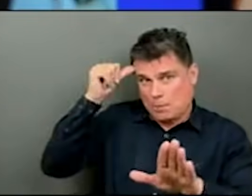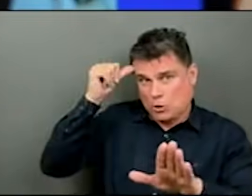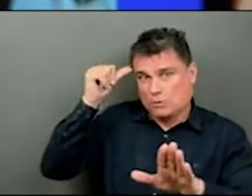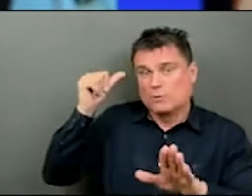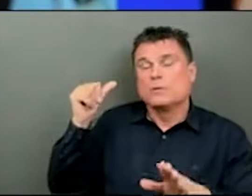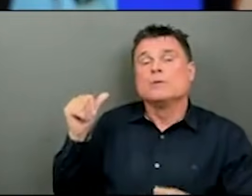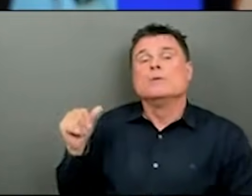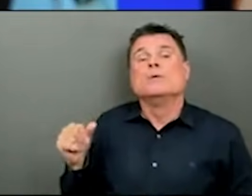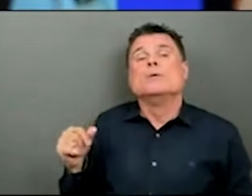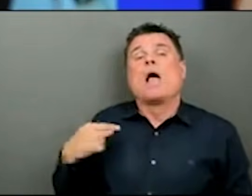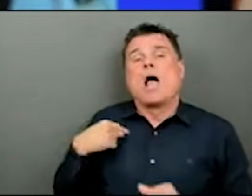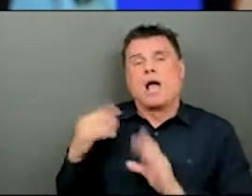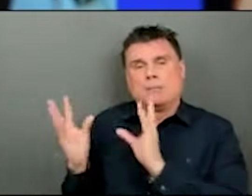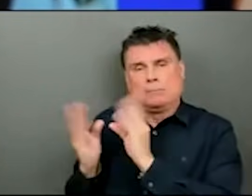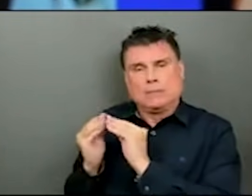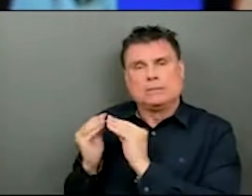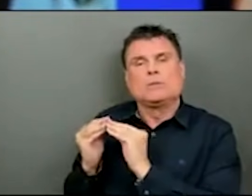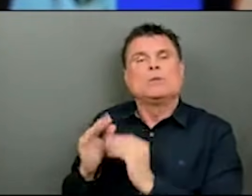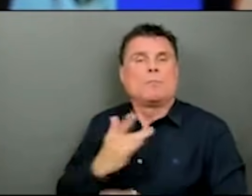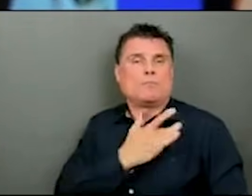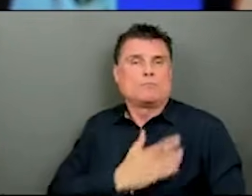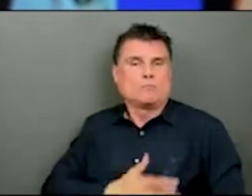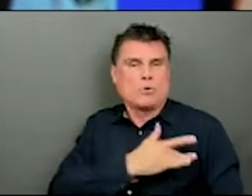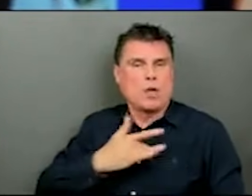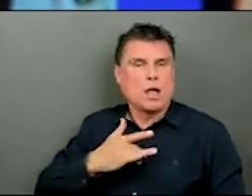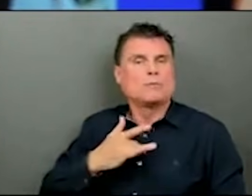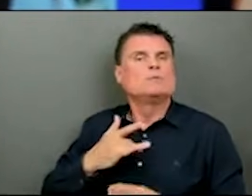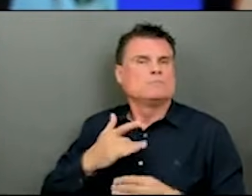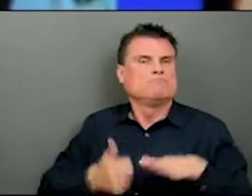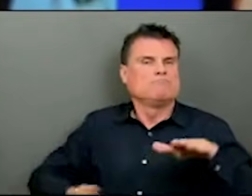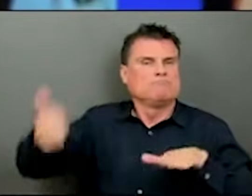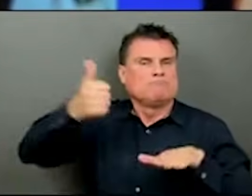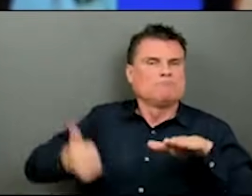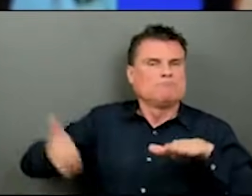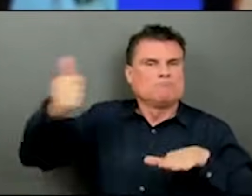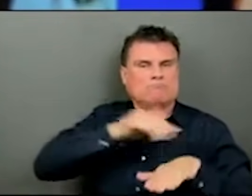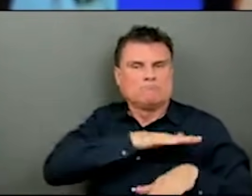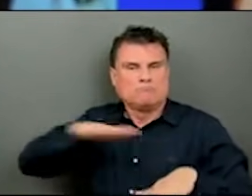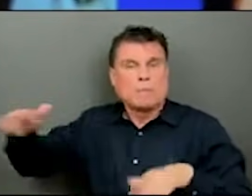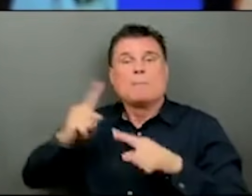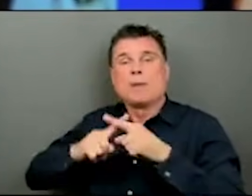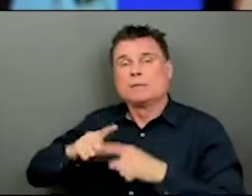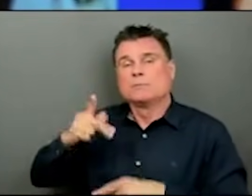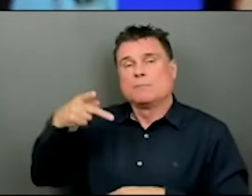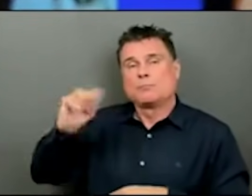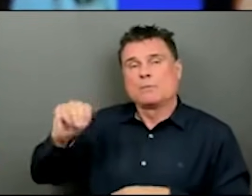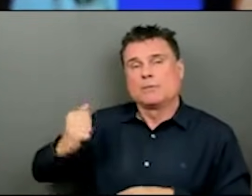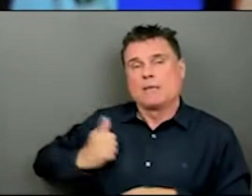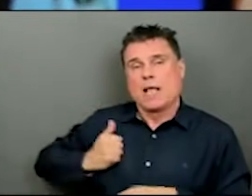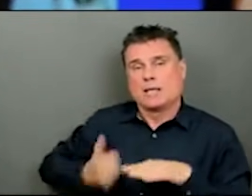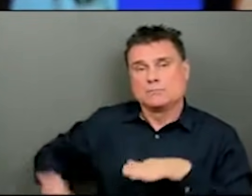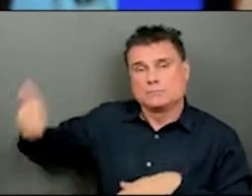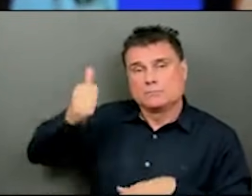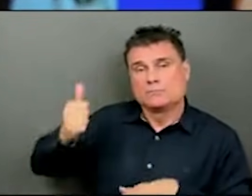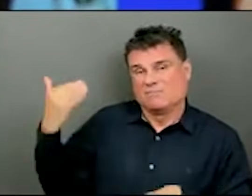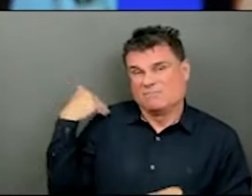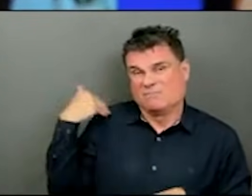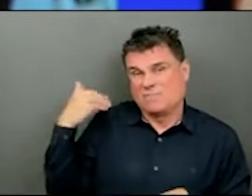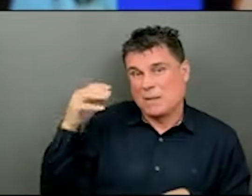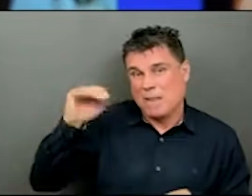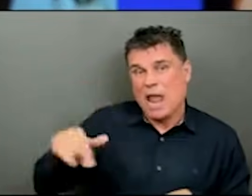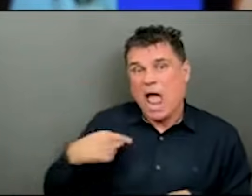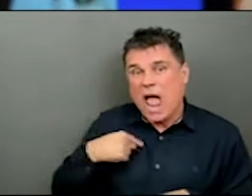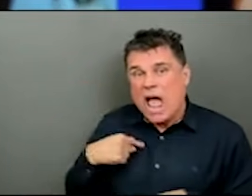with my colleagues, premiers from across the country, and with the Prime Minister. And at the time, there was little appetite for it. I tried to make the case